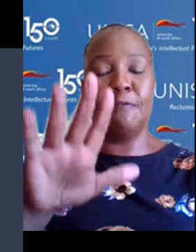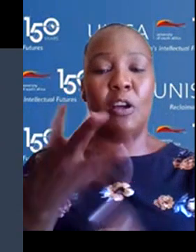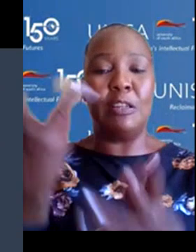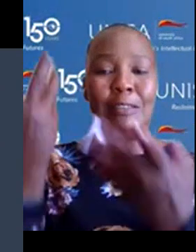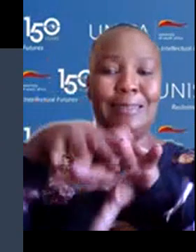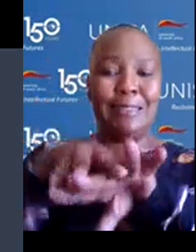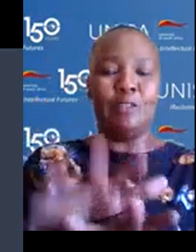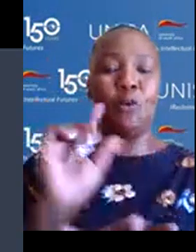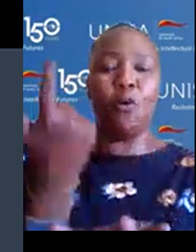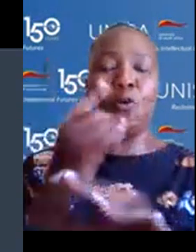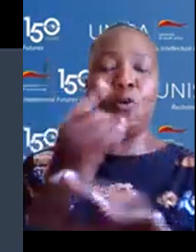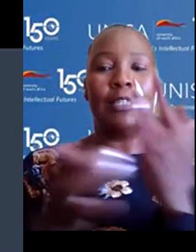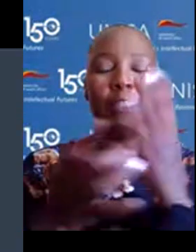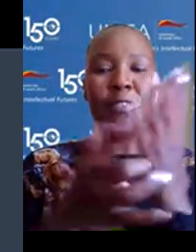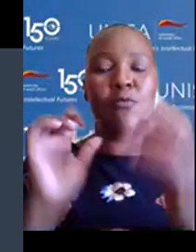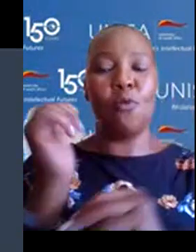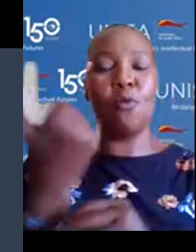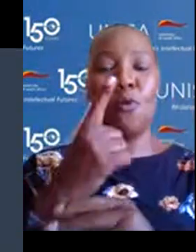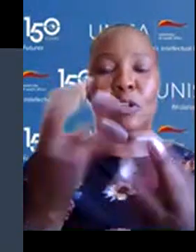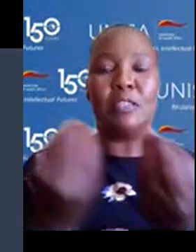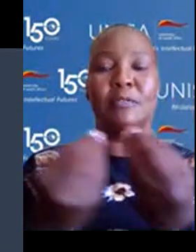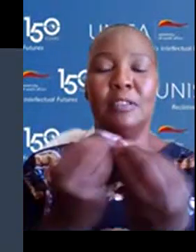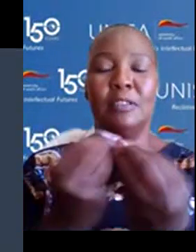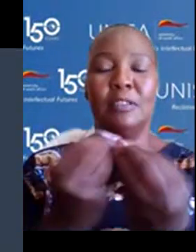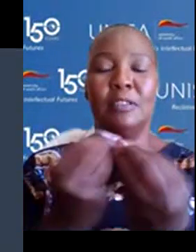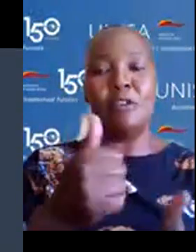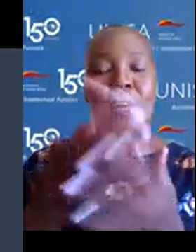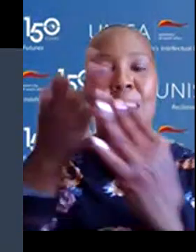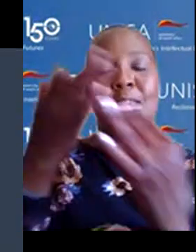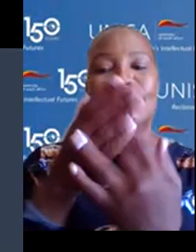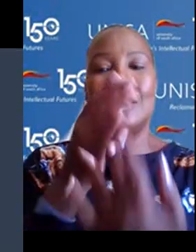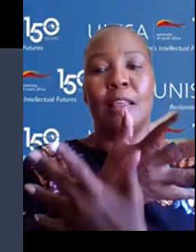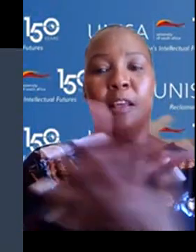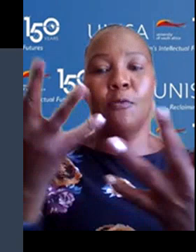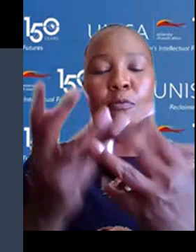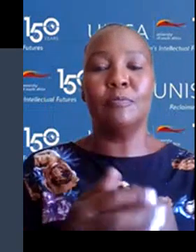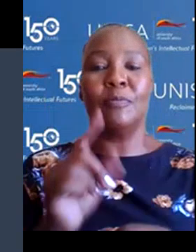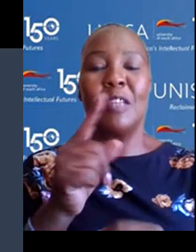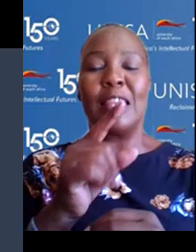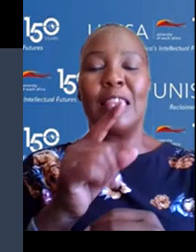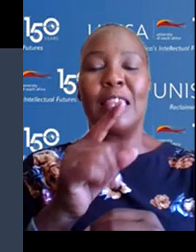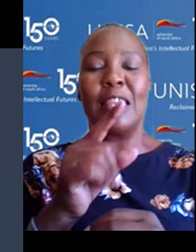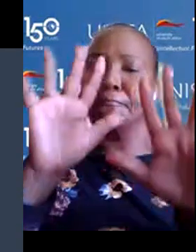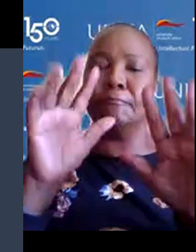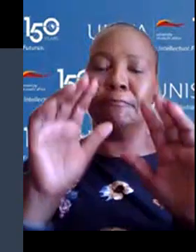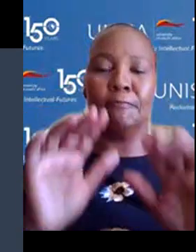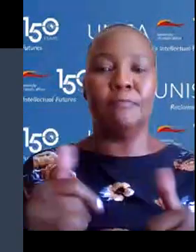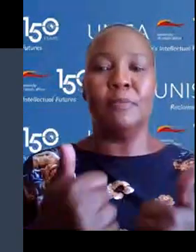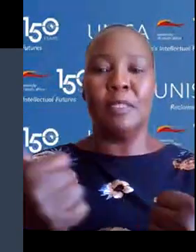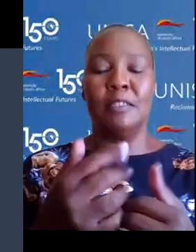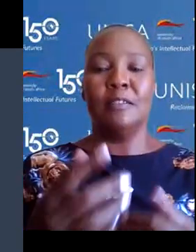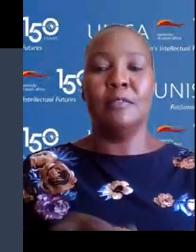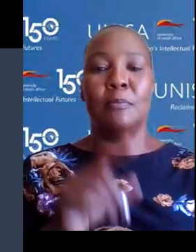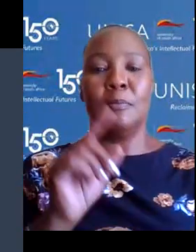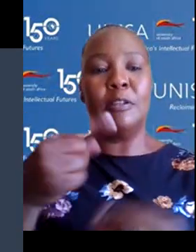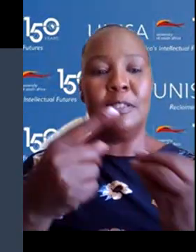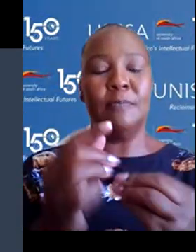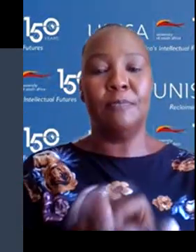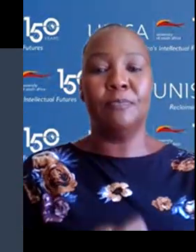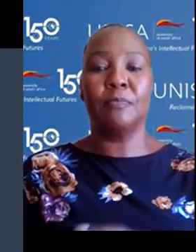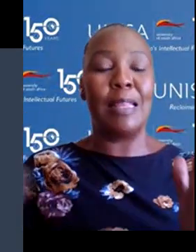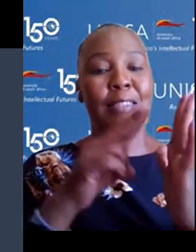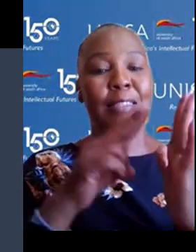technologies or devices, and you can access it from anywhere. And that's the great thing with this. So let's